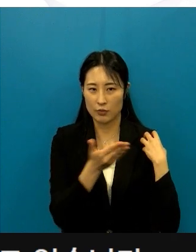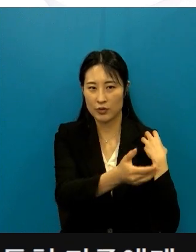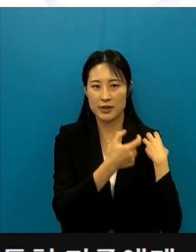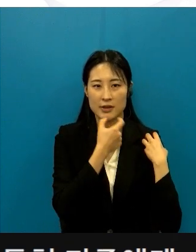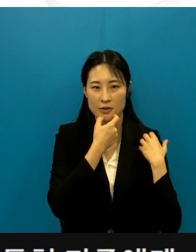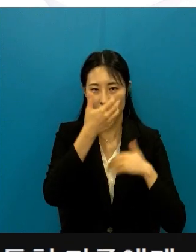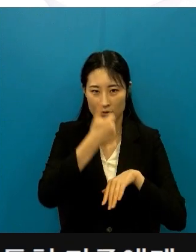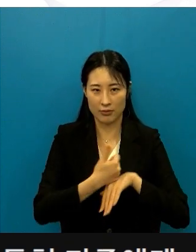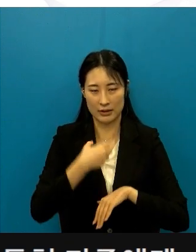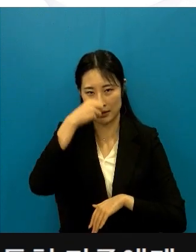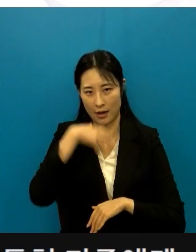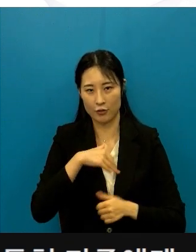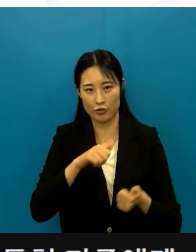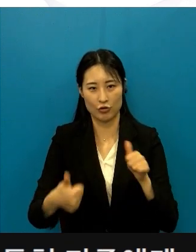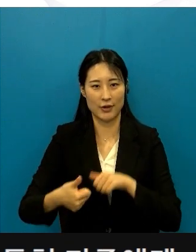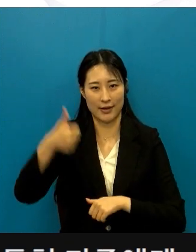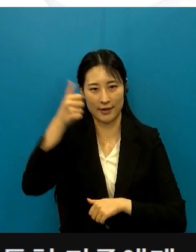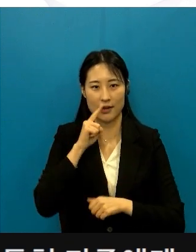our countries,